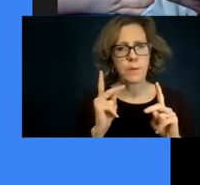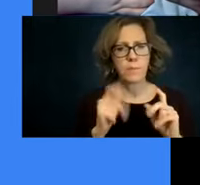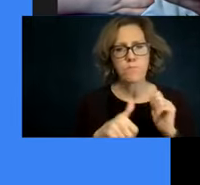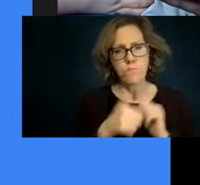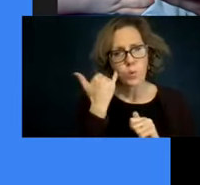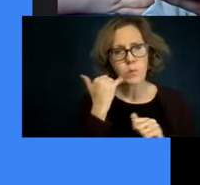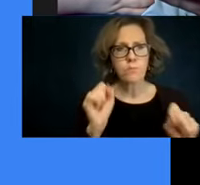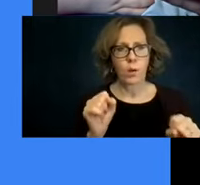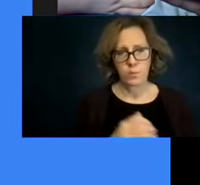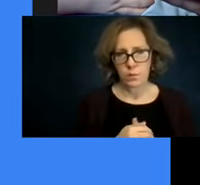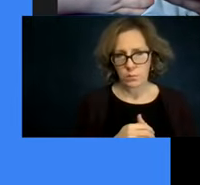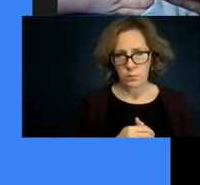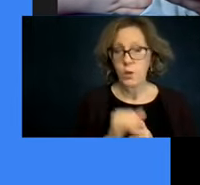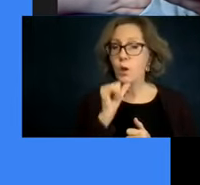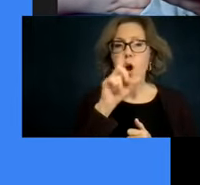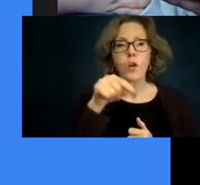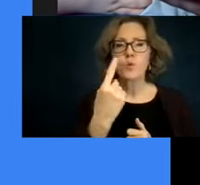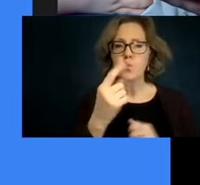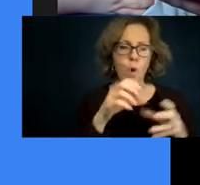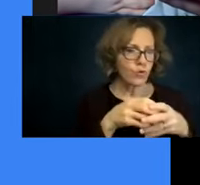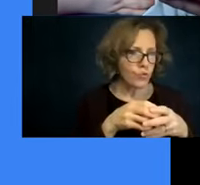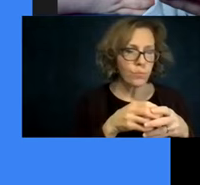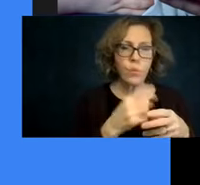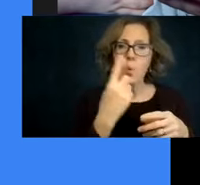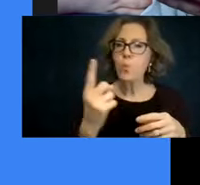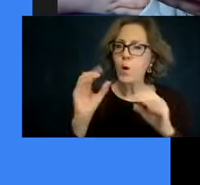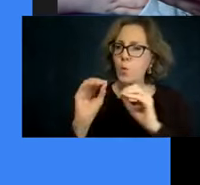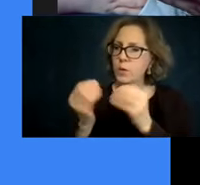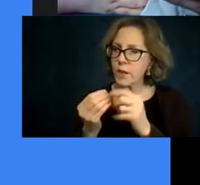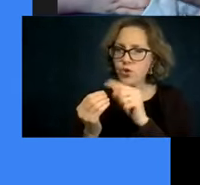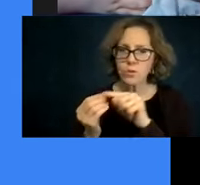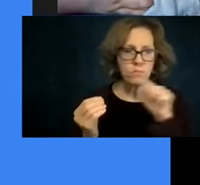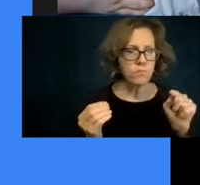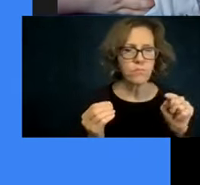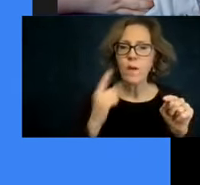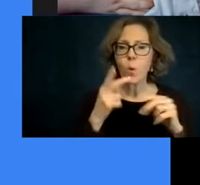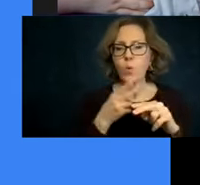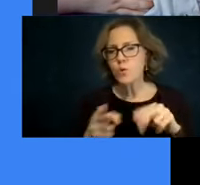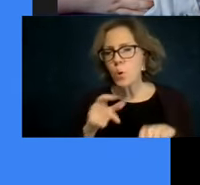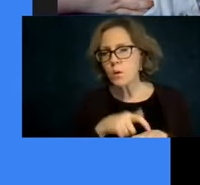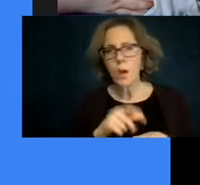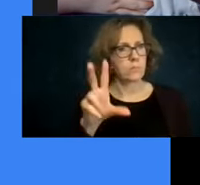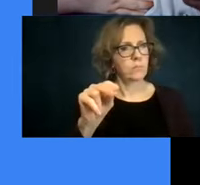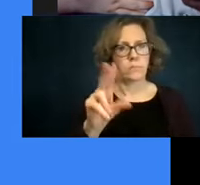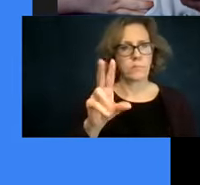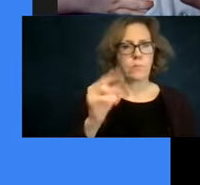Not just a certain group or organization, or just for a short time.